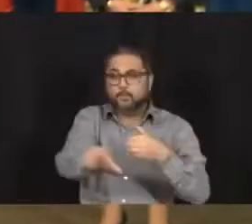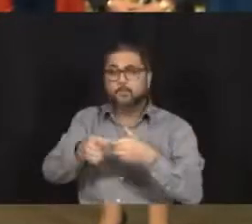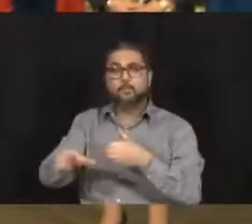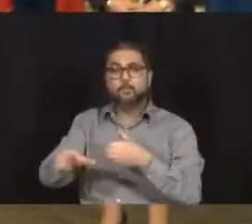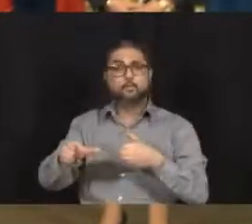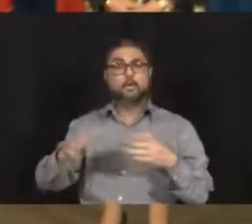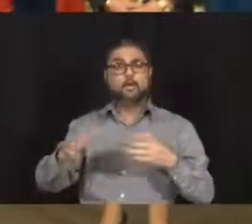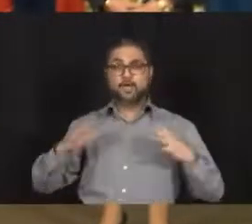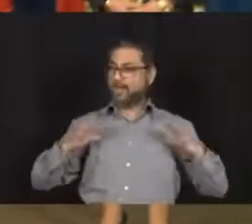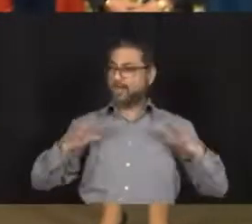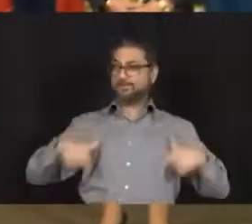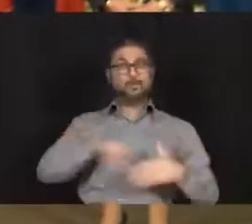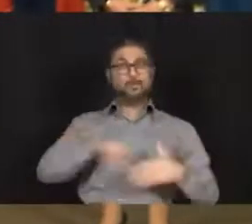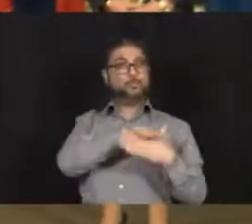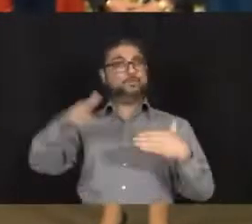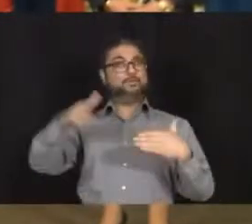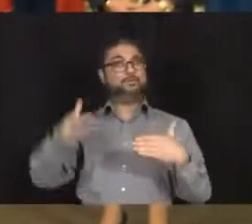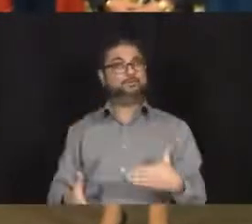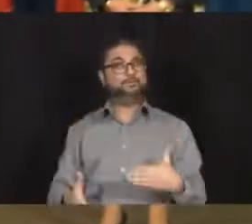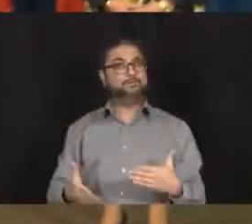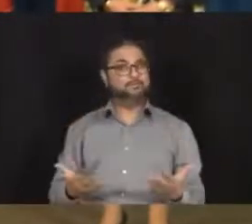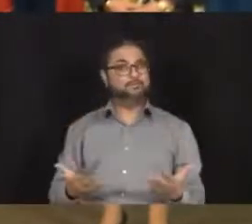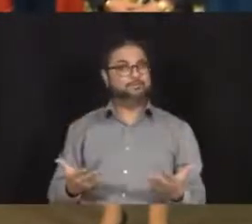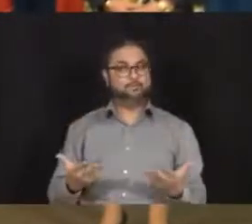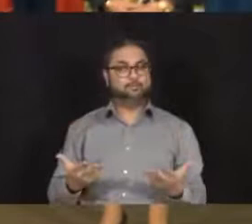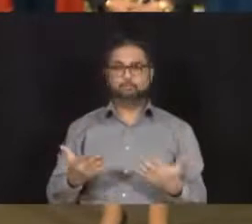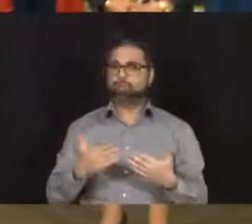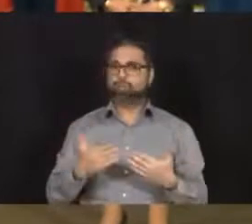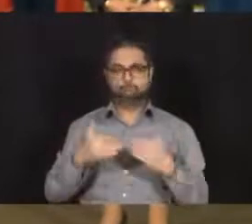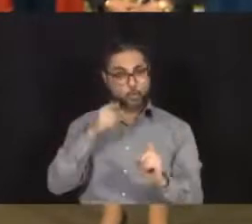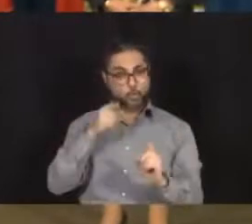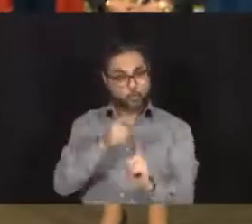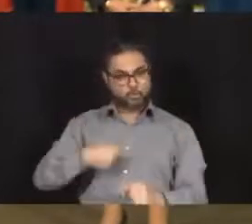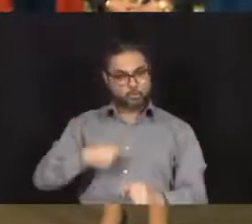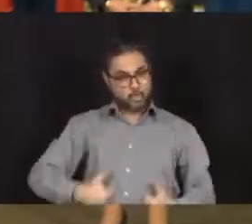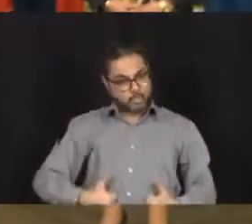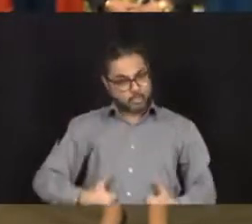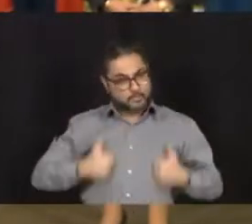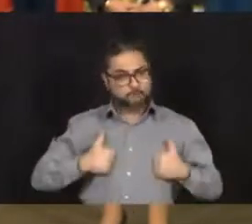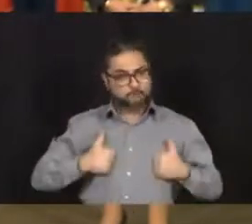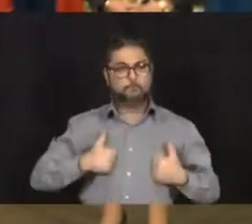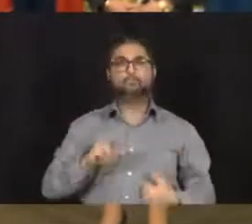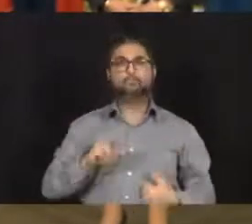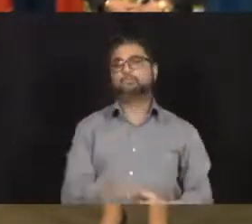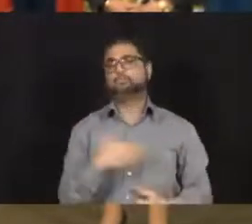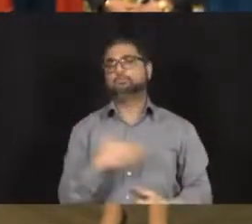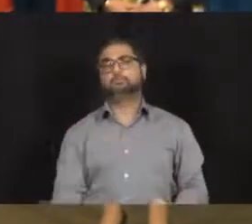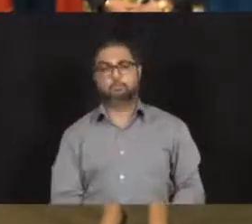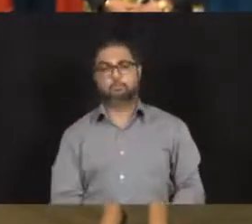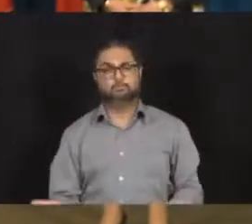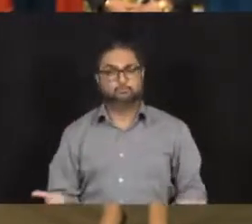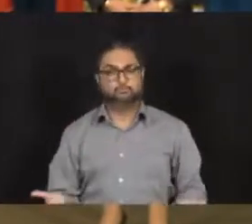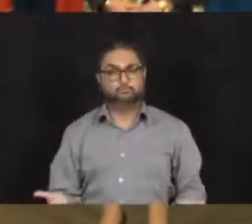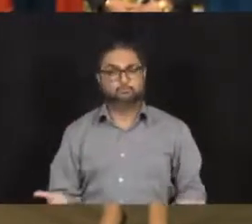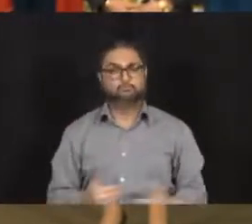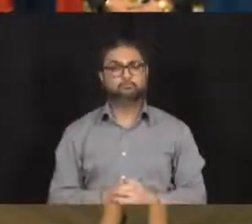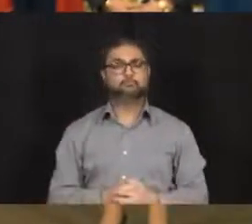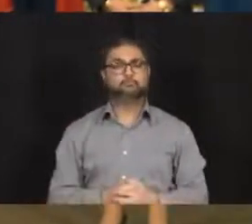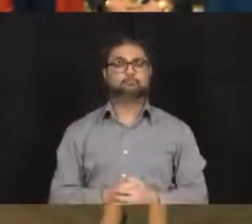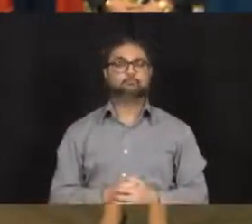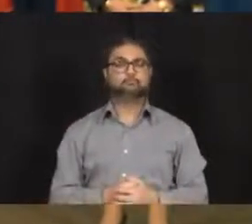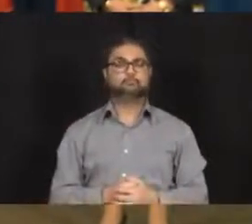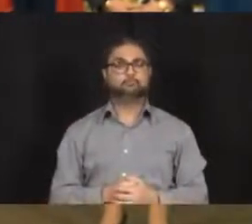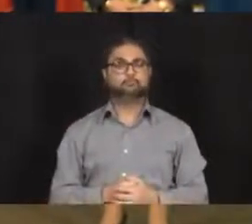this is a matter of life and death. Thousands of lives are on the line. And I'm so proud of